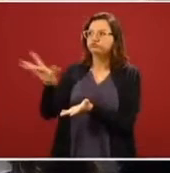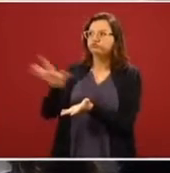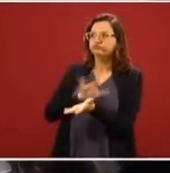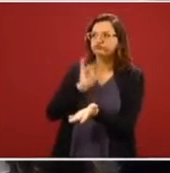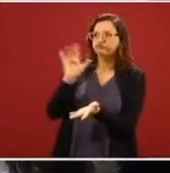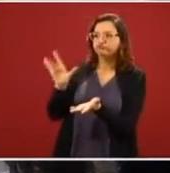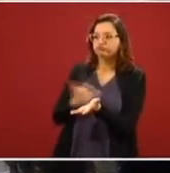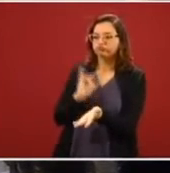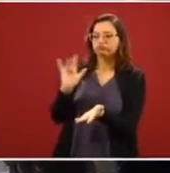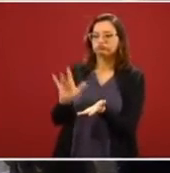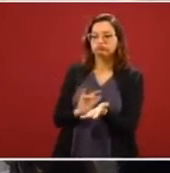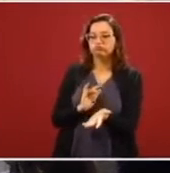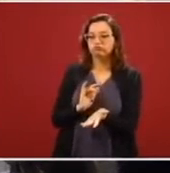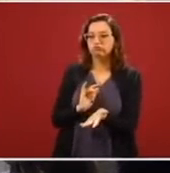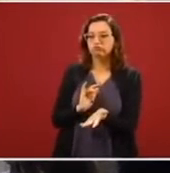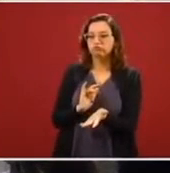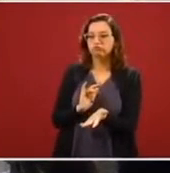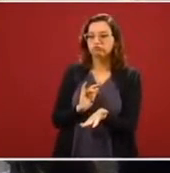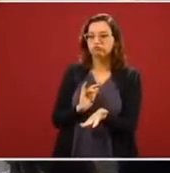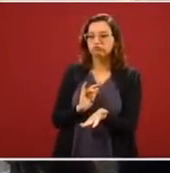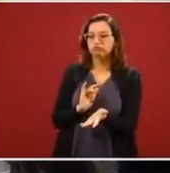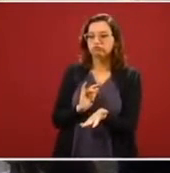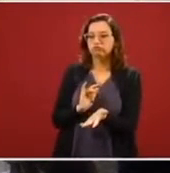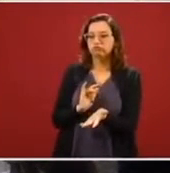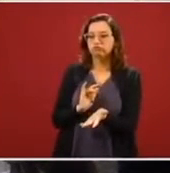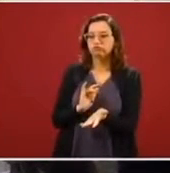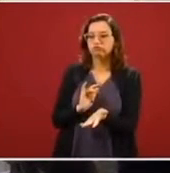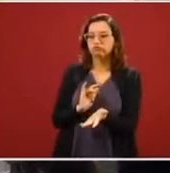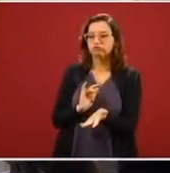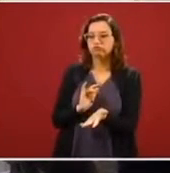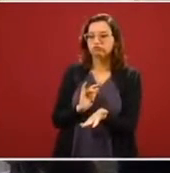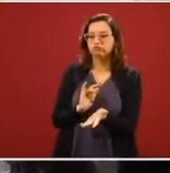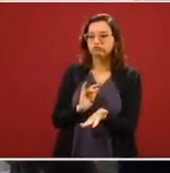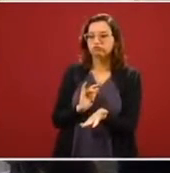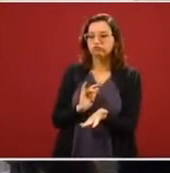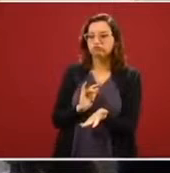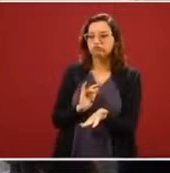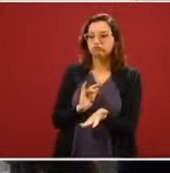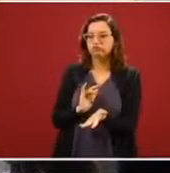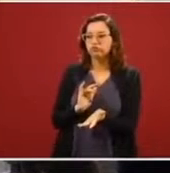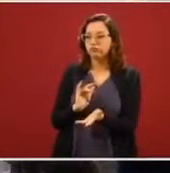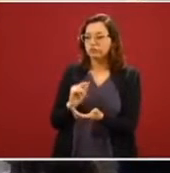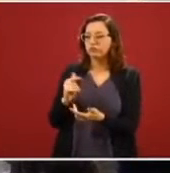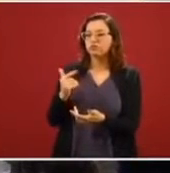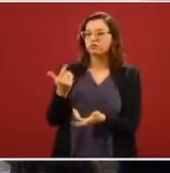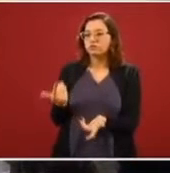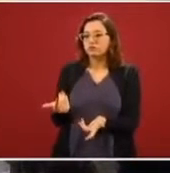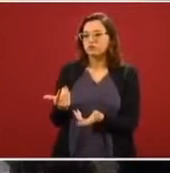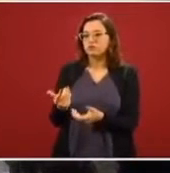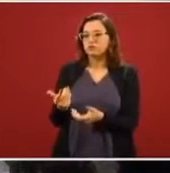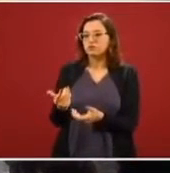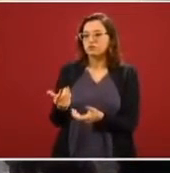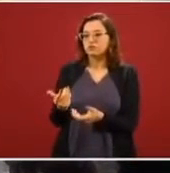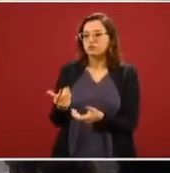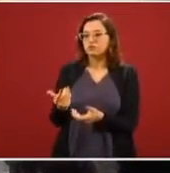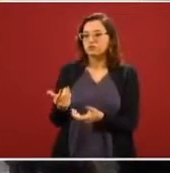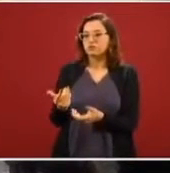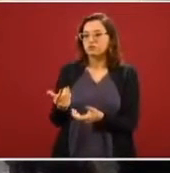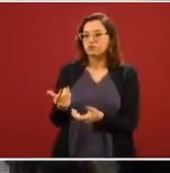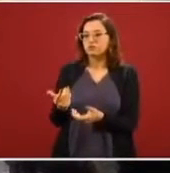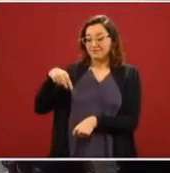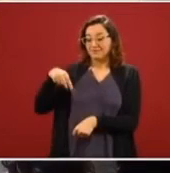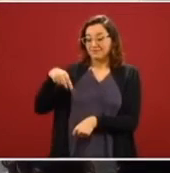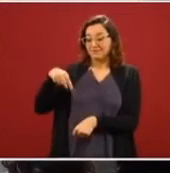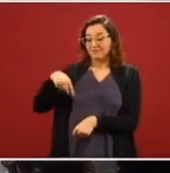ir identificando las fases and identifying the phases de progresión, of